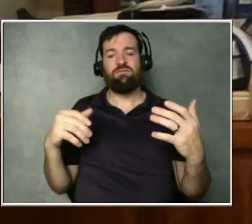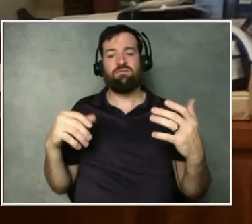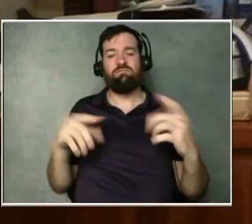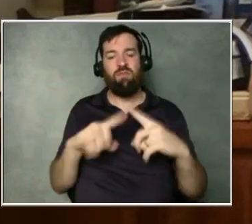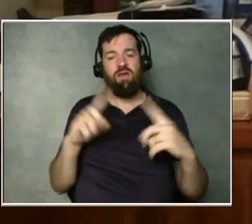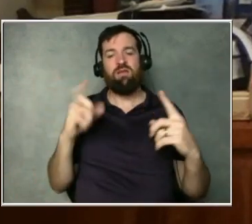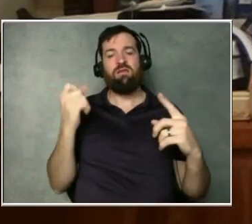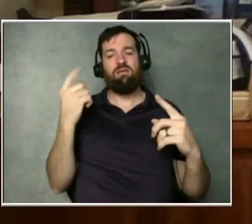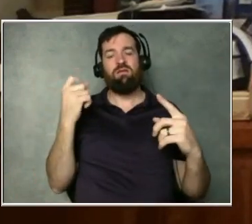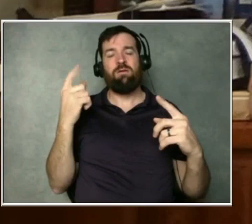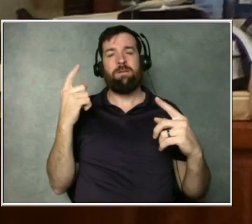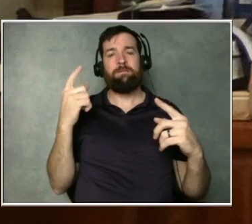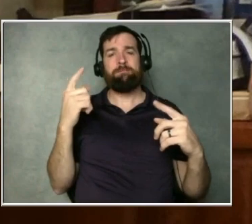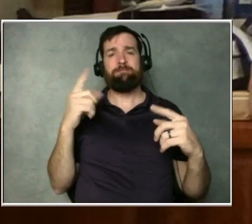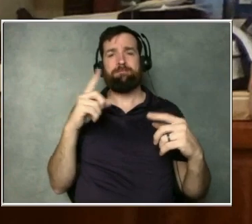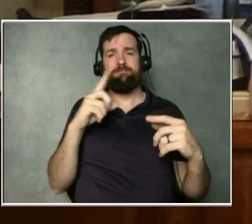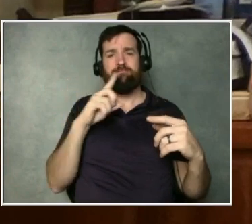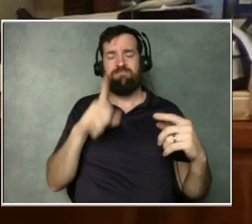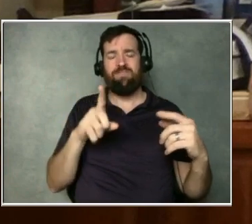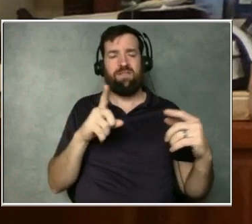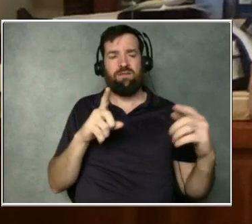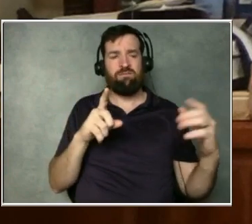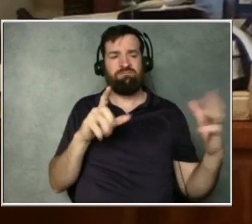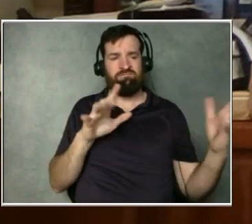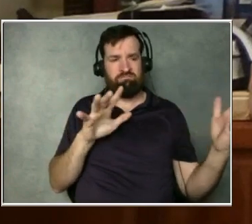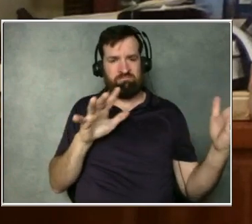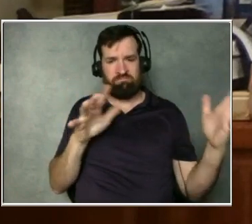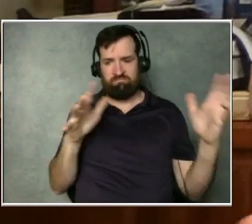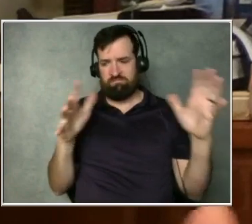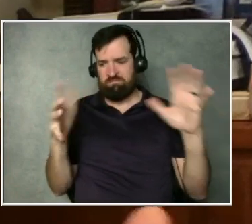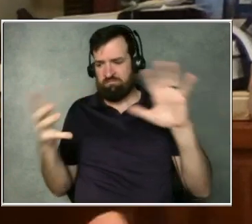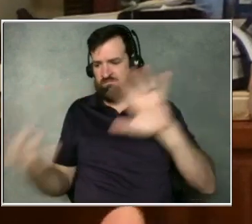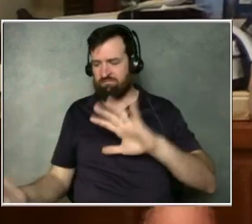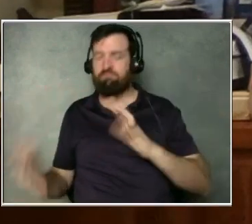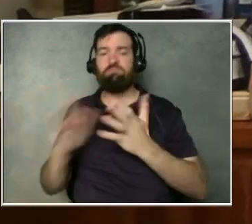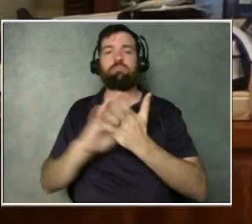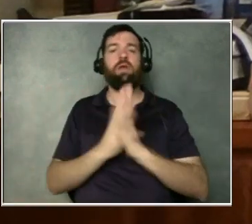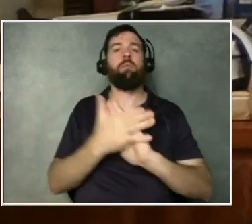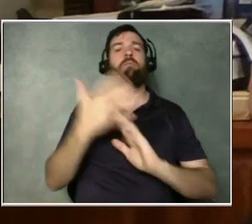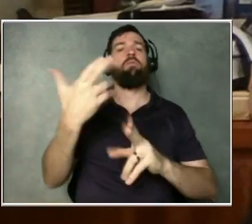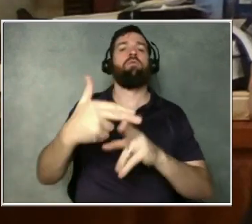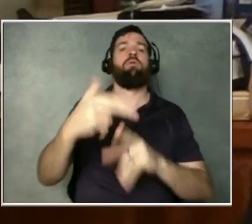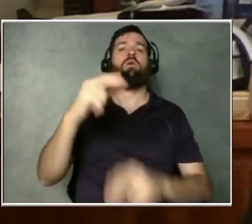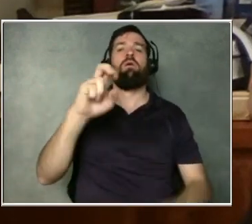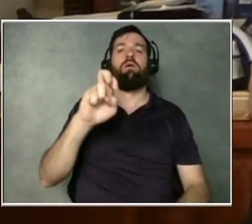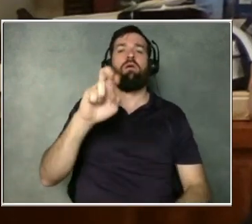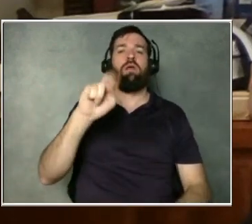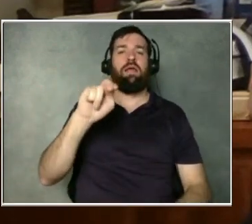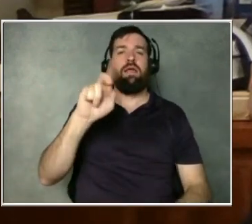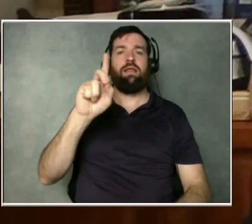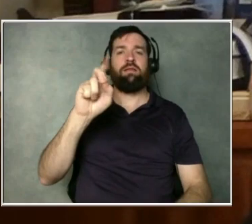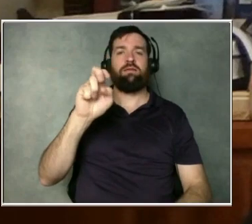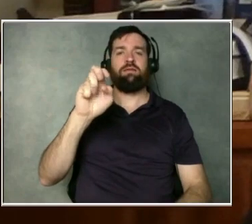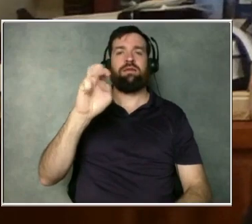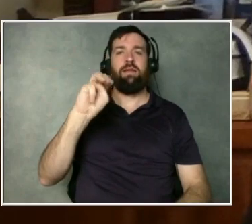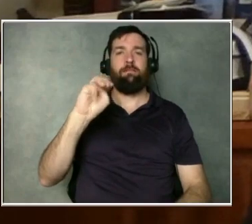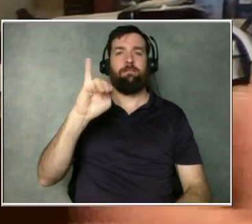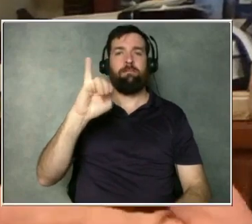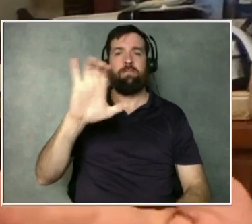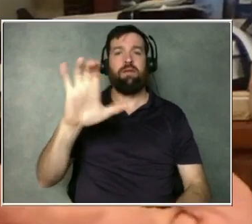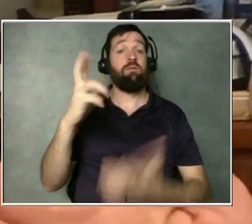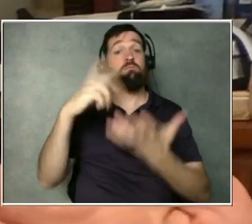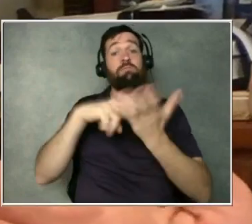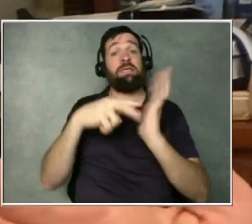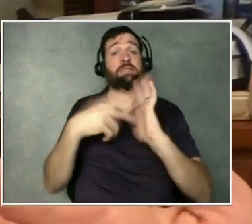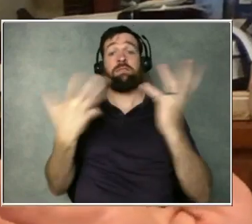are truly moving into the endemic phase of this. And what that basically means is that we're going